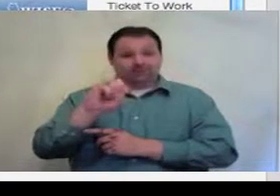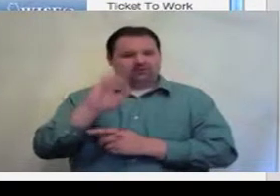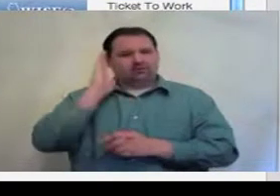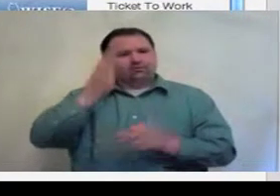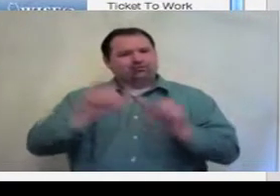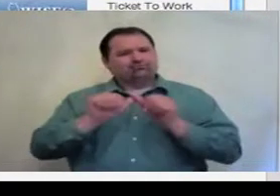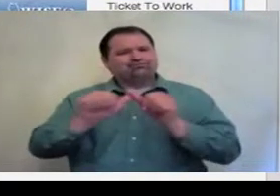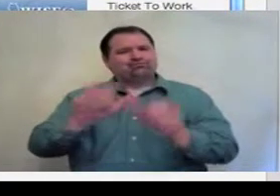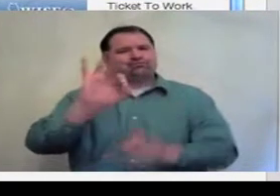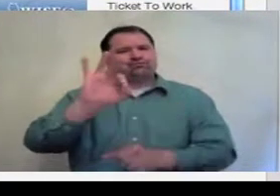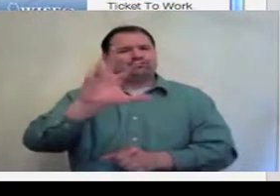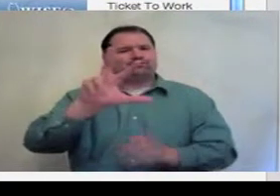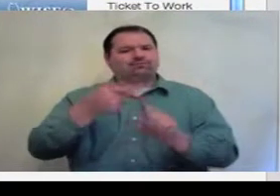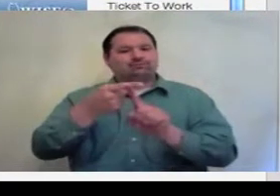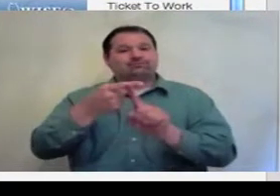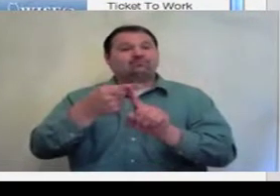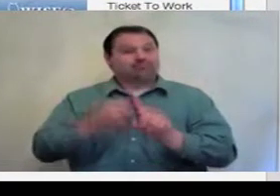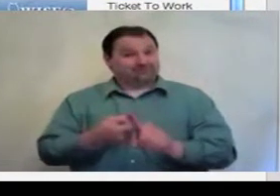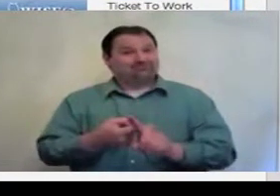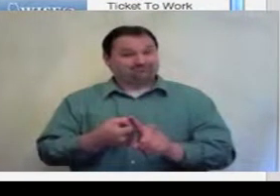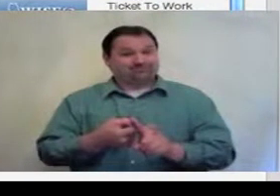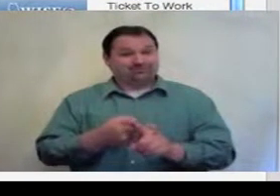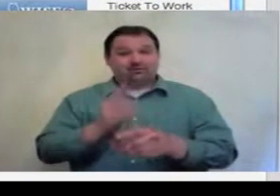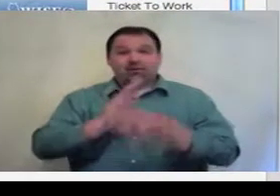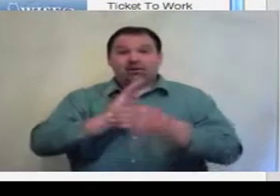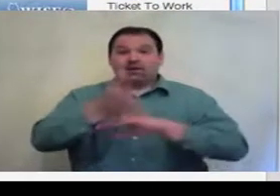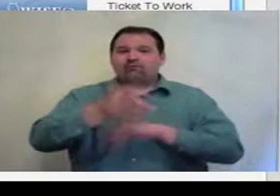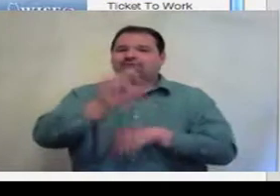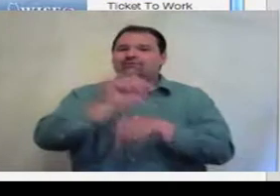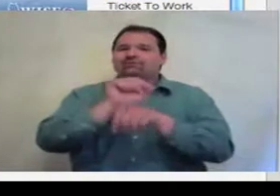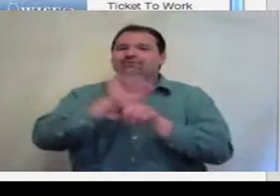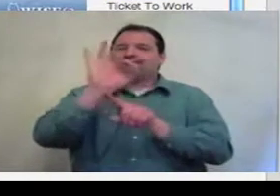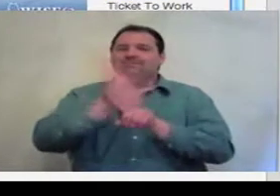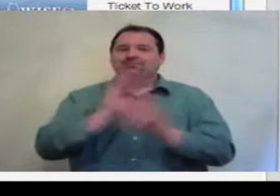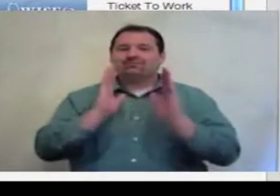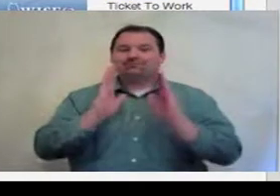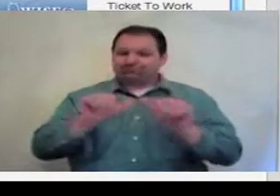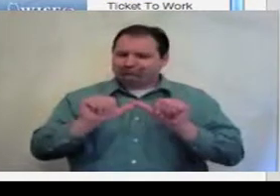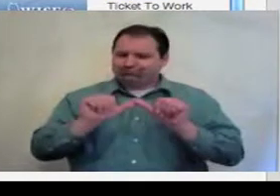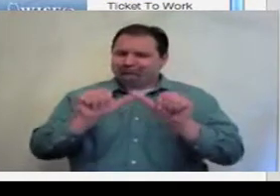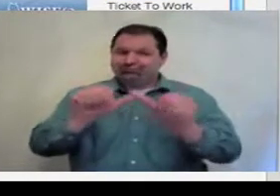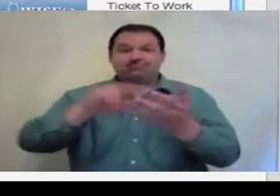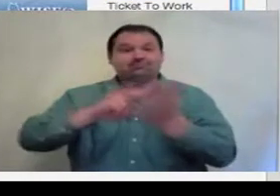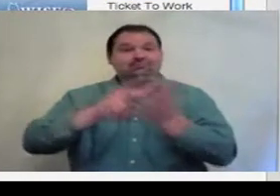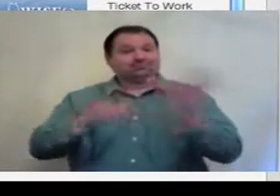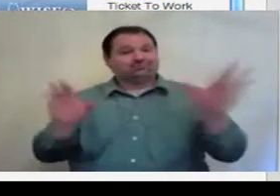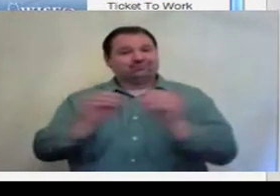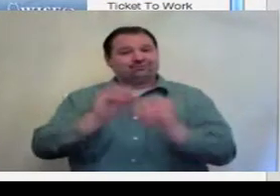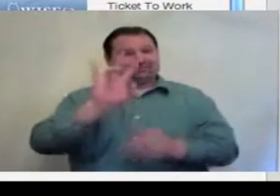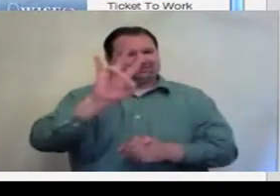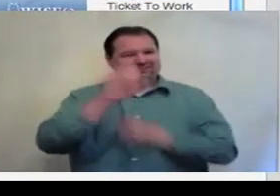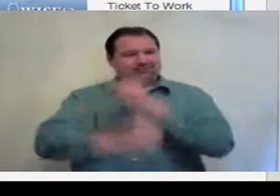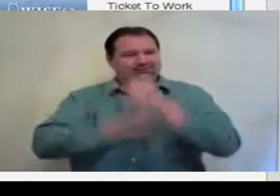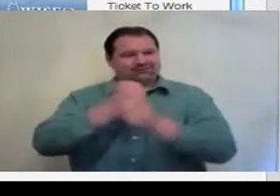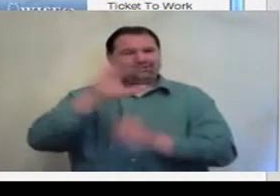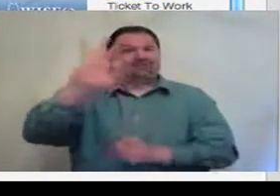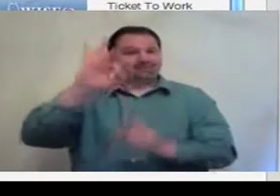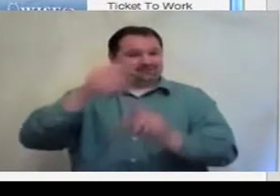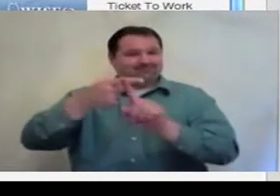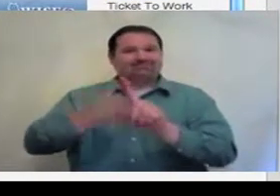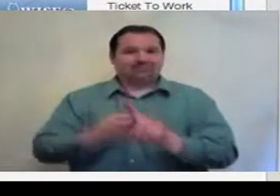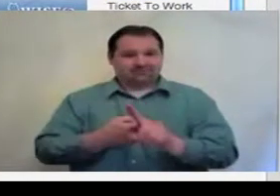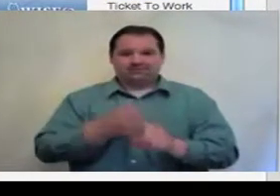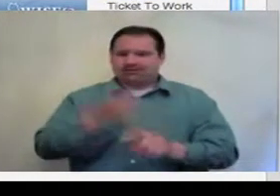will continue for at least 93 months after the completion of your trial work period. That's 7 years and 9 months that you'll